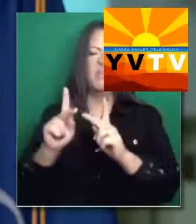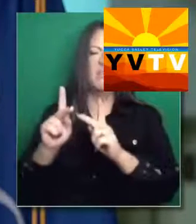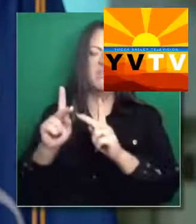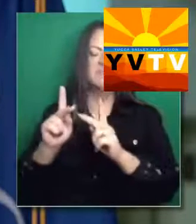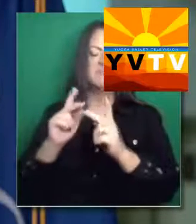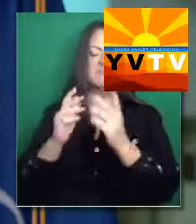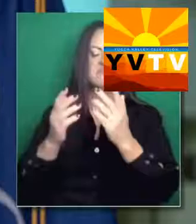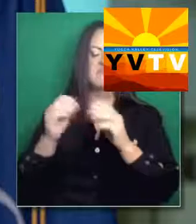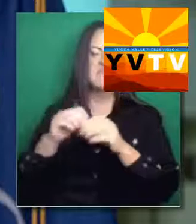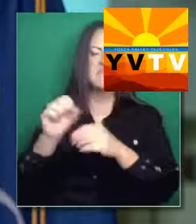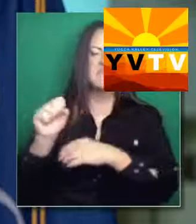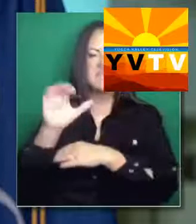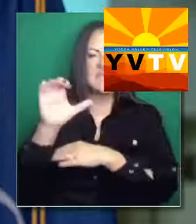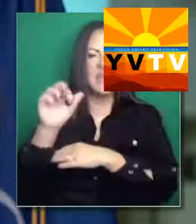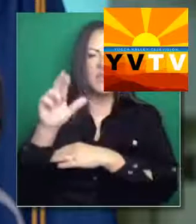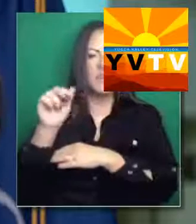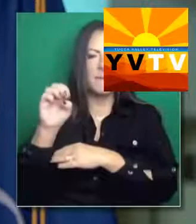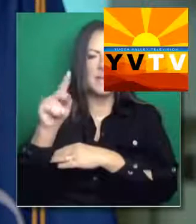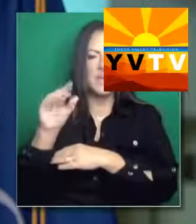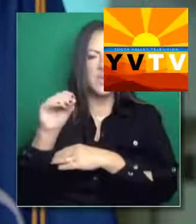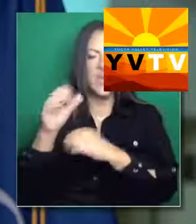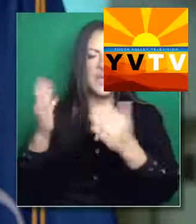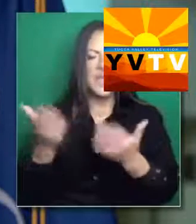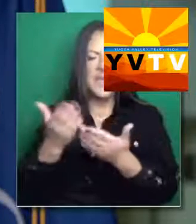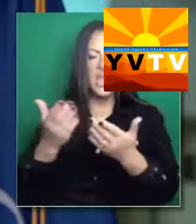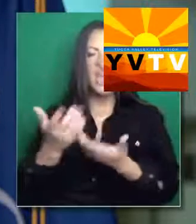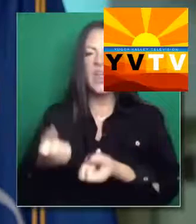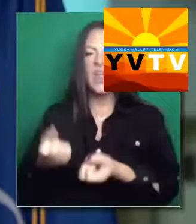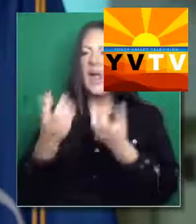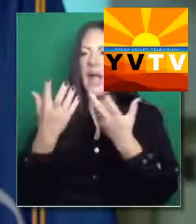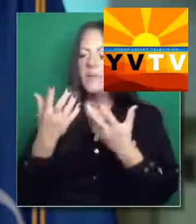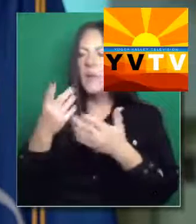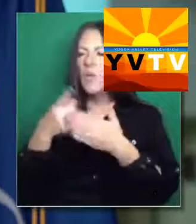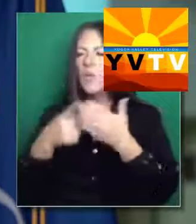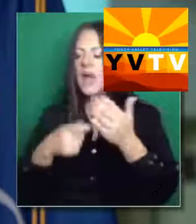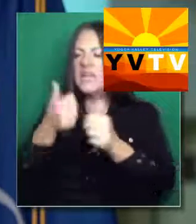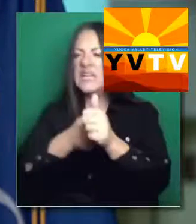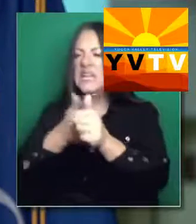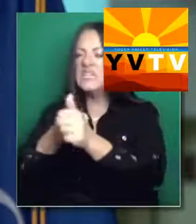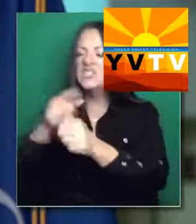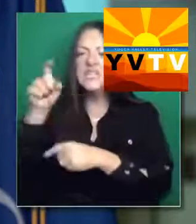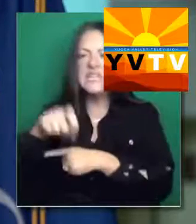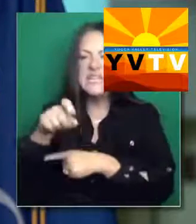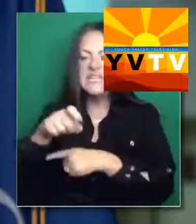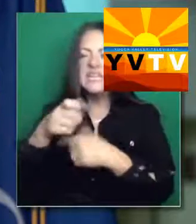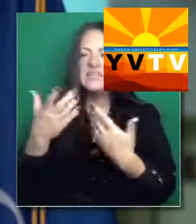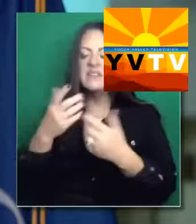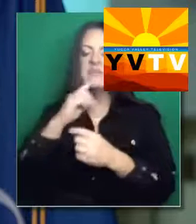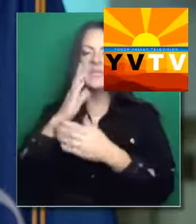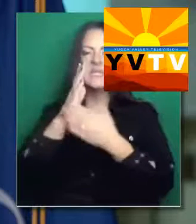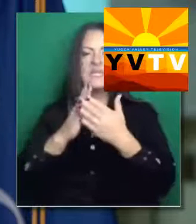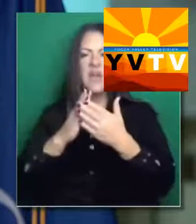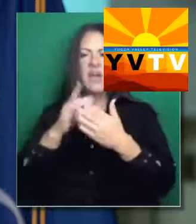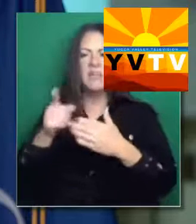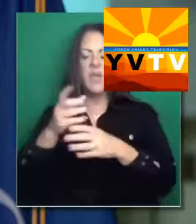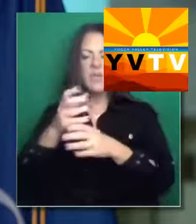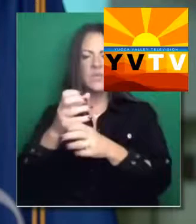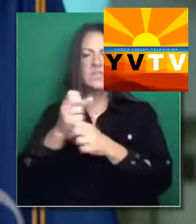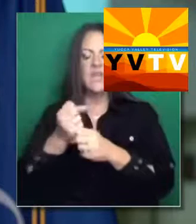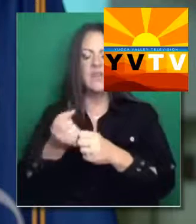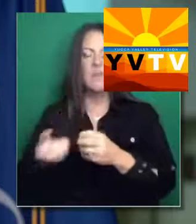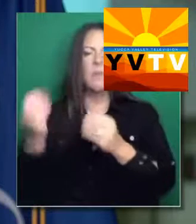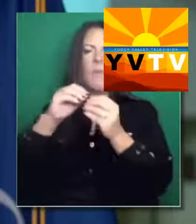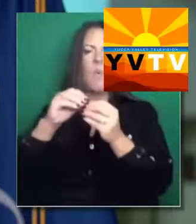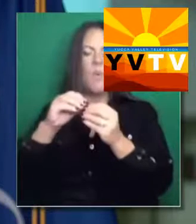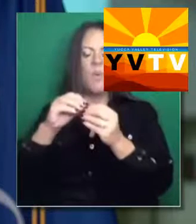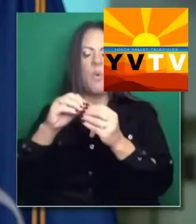see how many vaccines and doses the facility needs. So there have been a few instances where there are extra doses. You were mentioning that